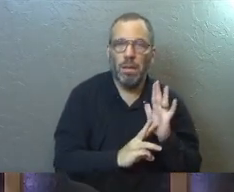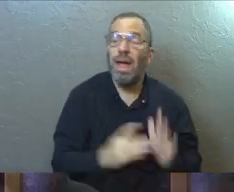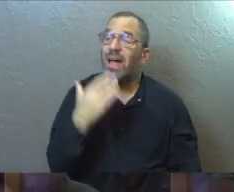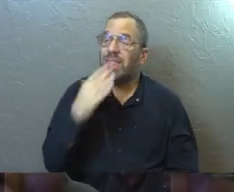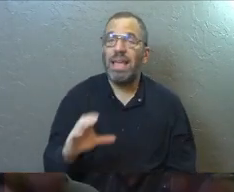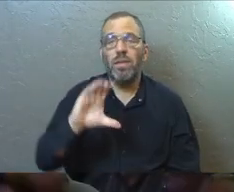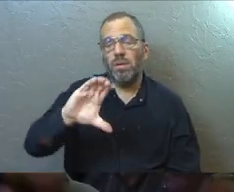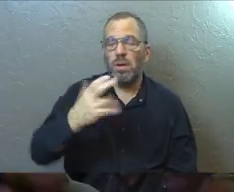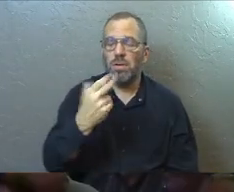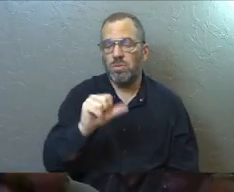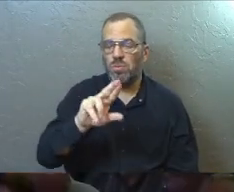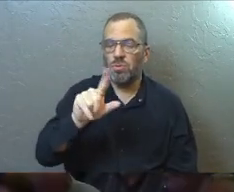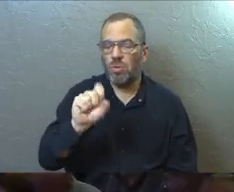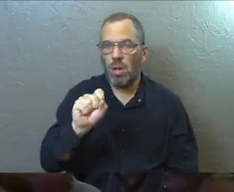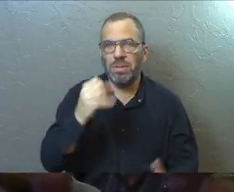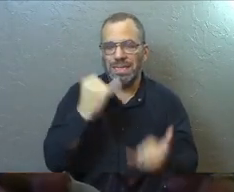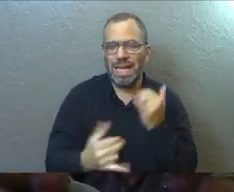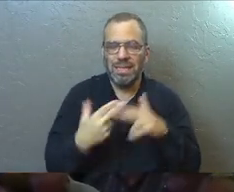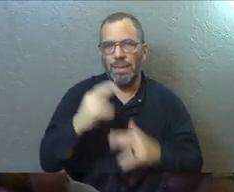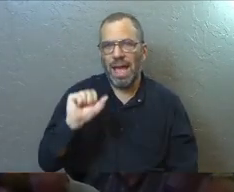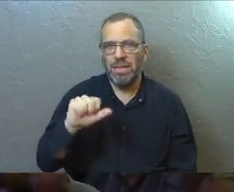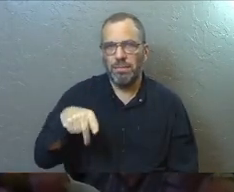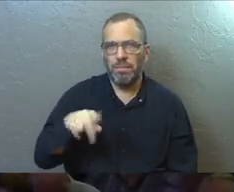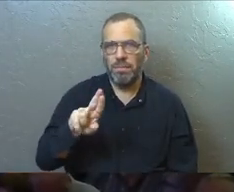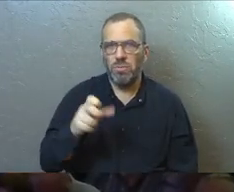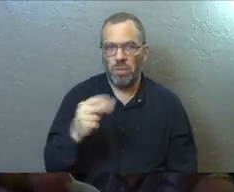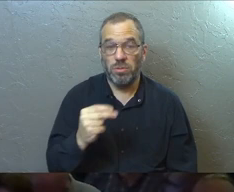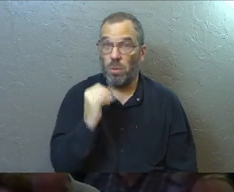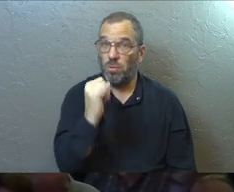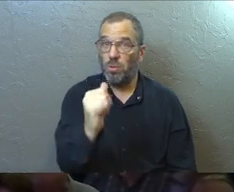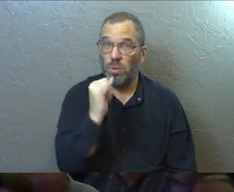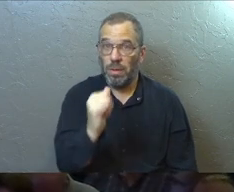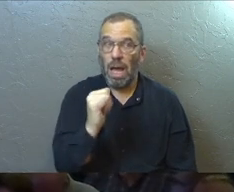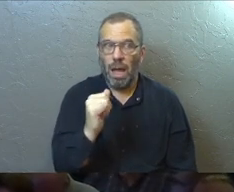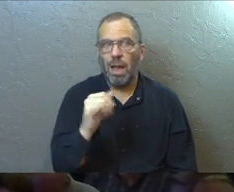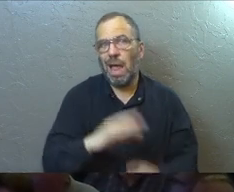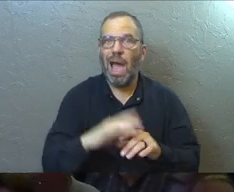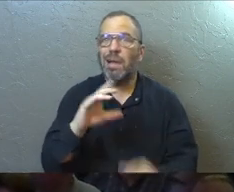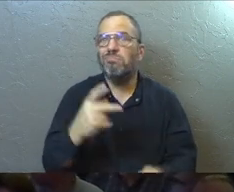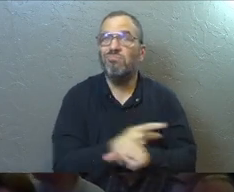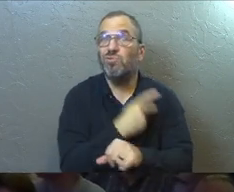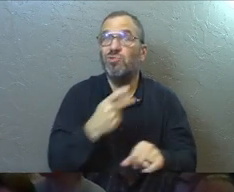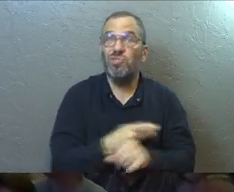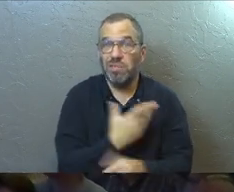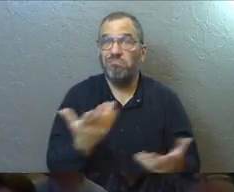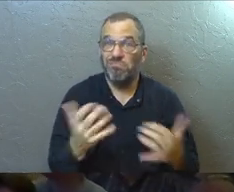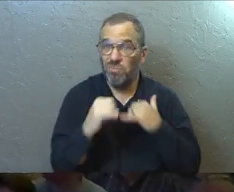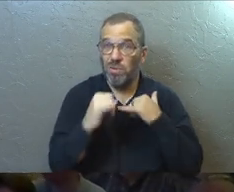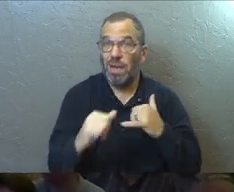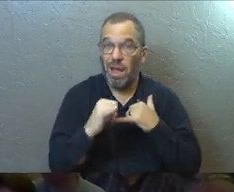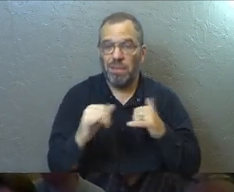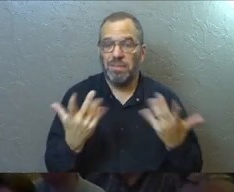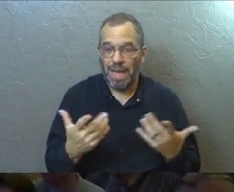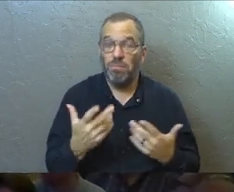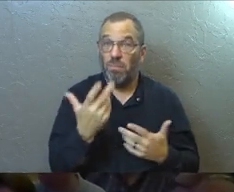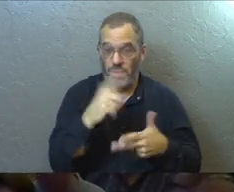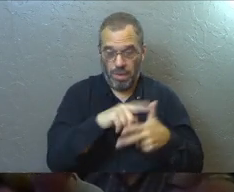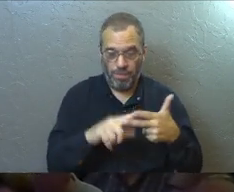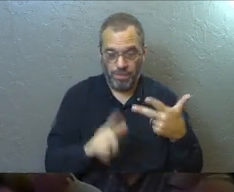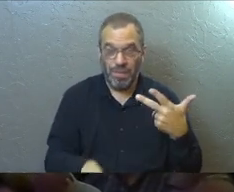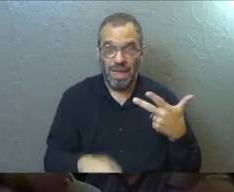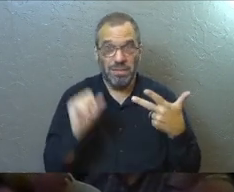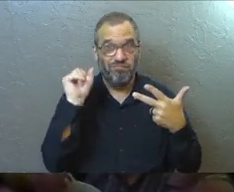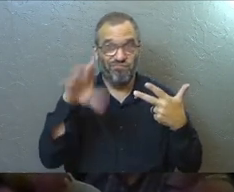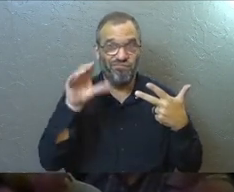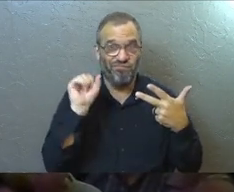Thank you, Charles Spurgeon. So we are like sheep, and he gives us three different ways that we are like sheep. So I'm going to